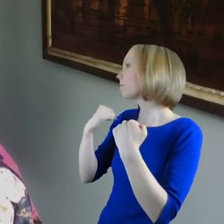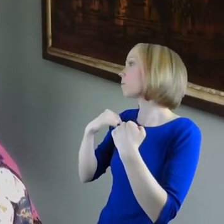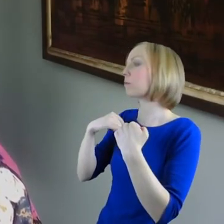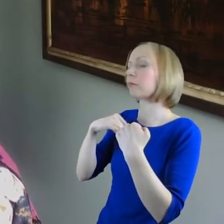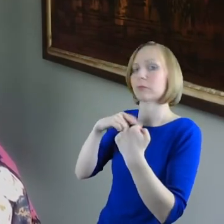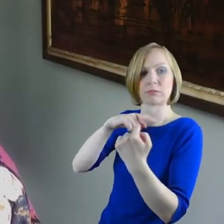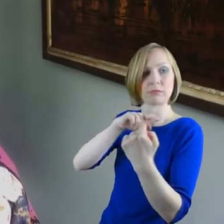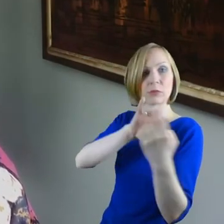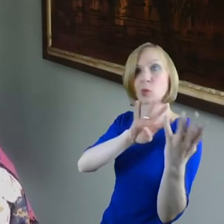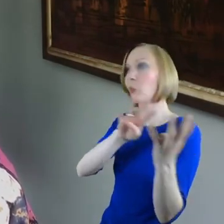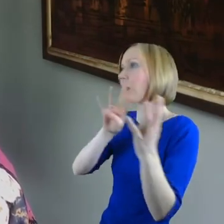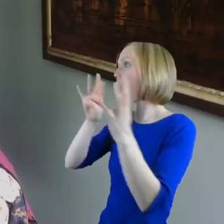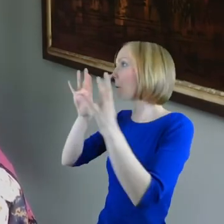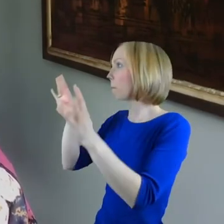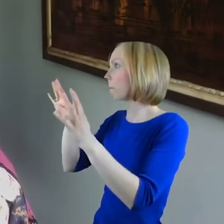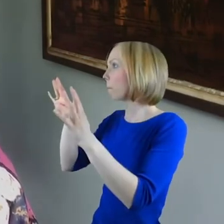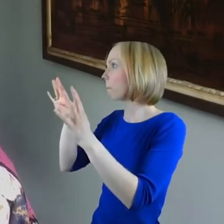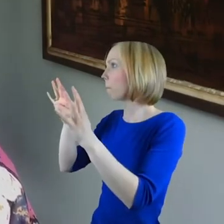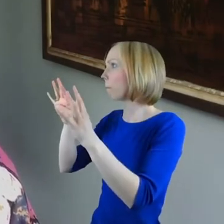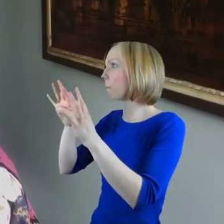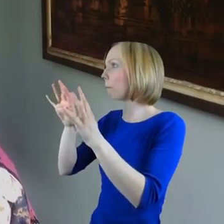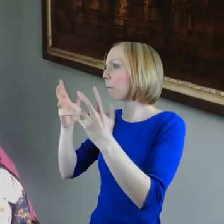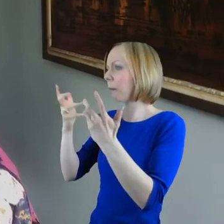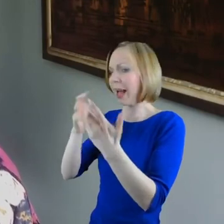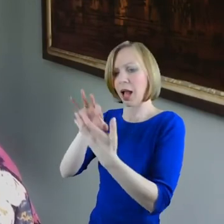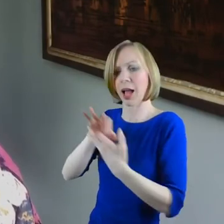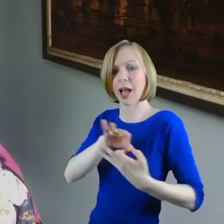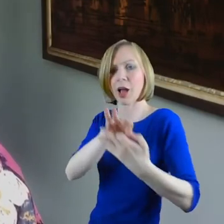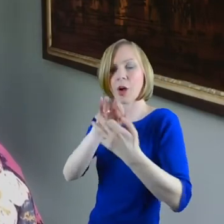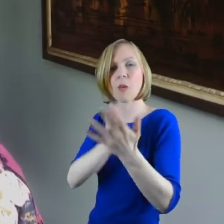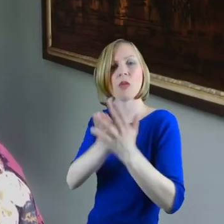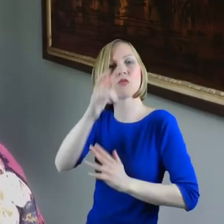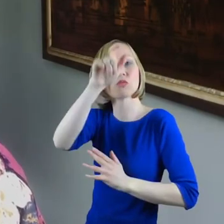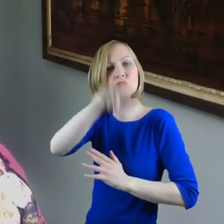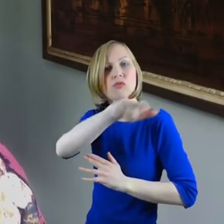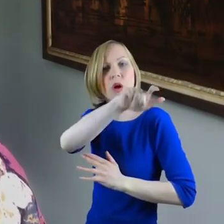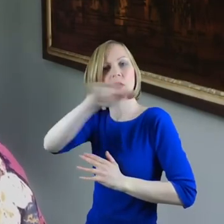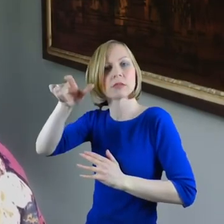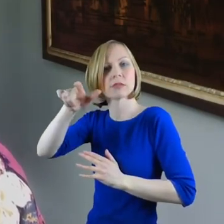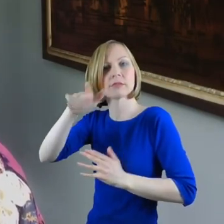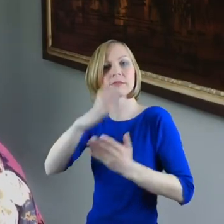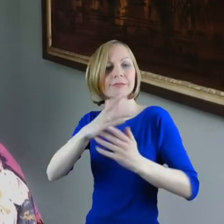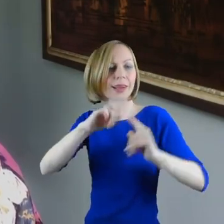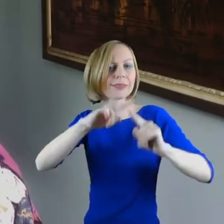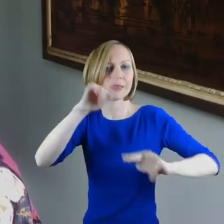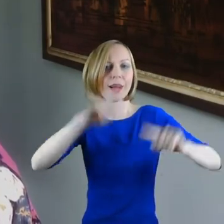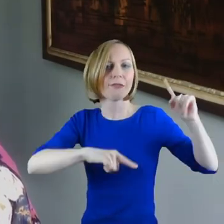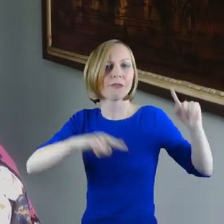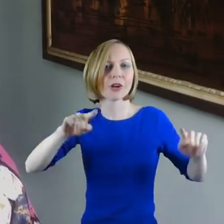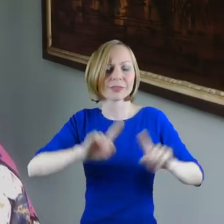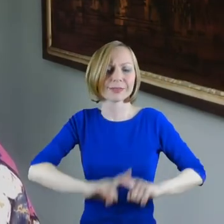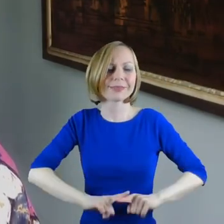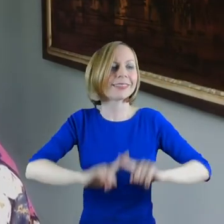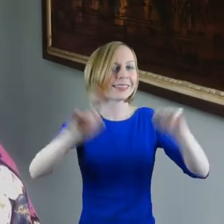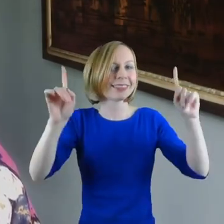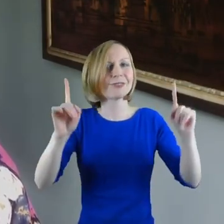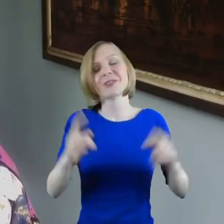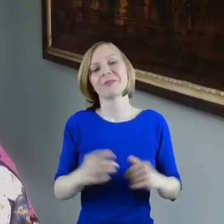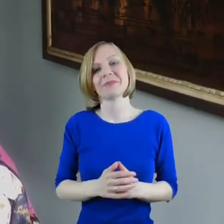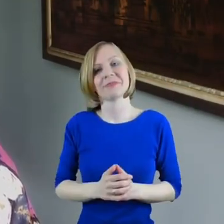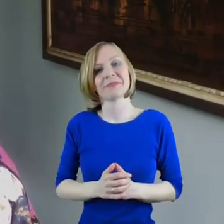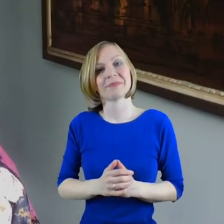are, united by your cross, as people of diversity and